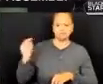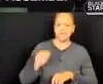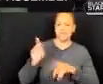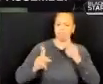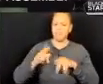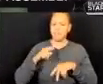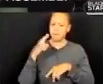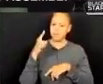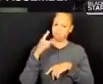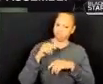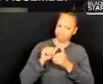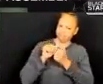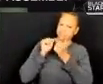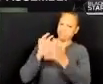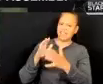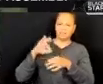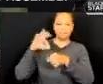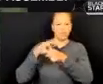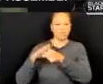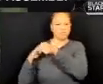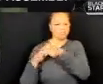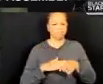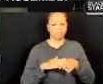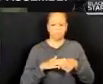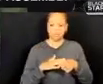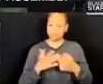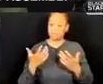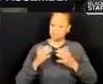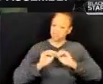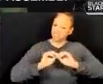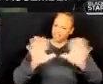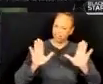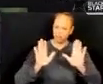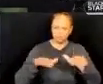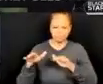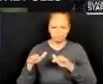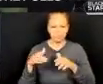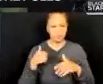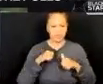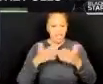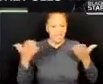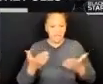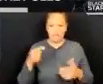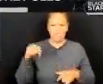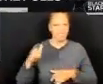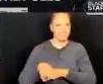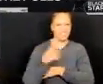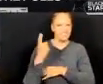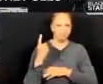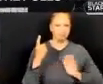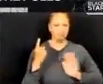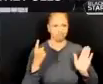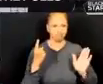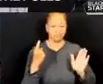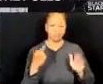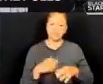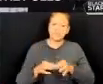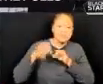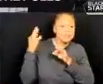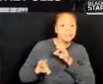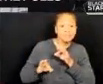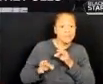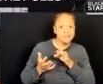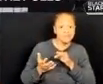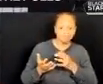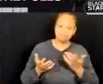we are not simply here for a day. This assembly is to declare the full commitment of a fusion